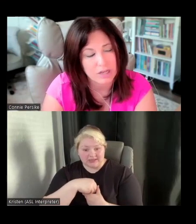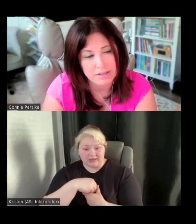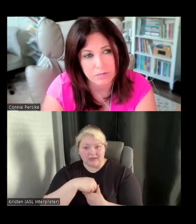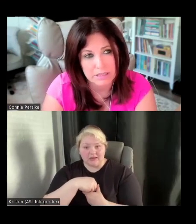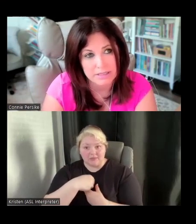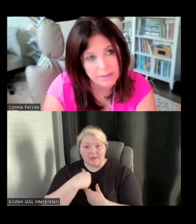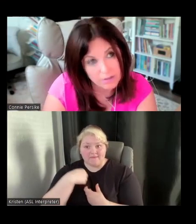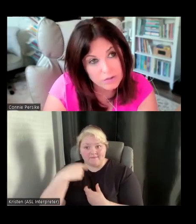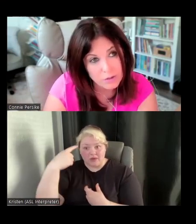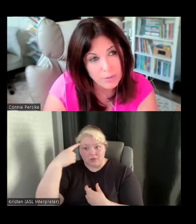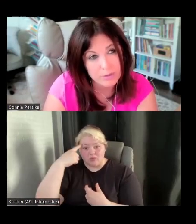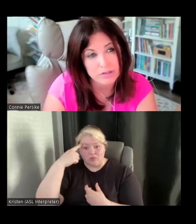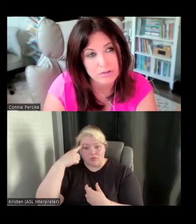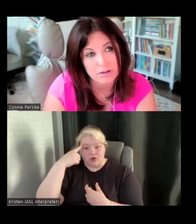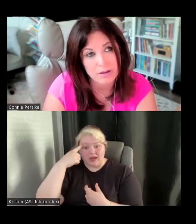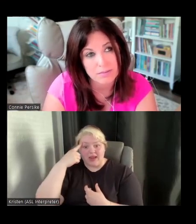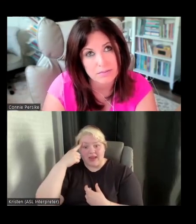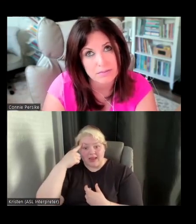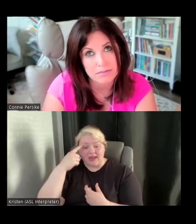higher chance of being diagnosed with